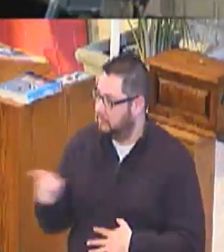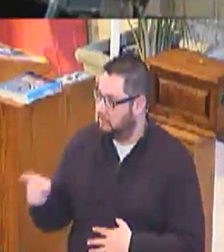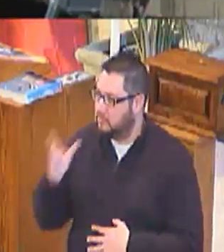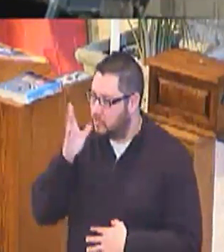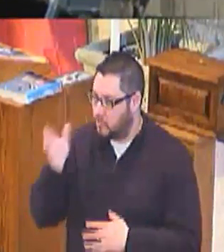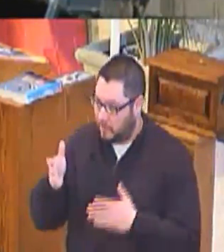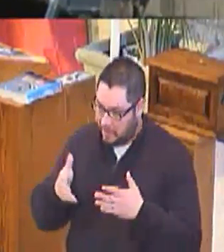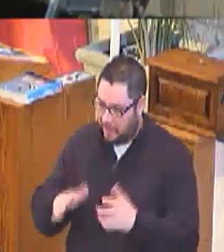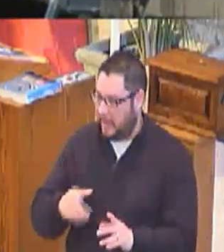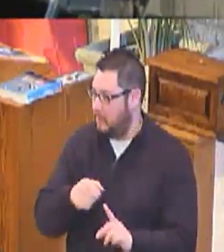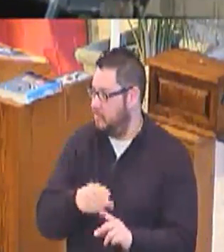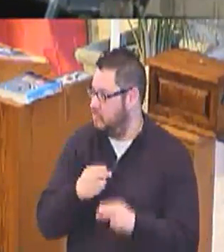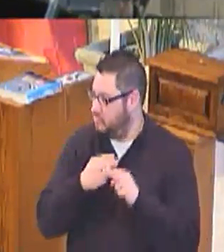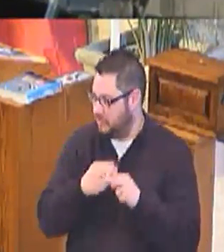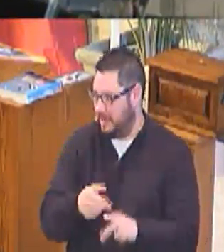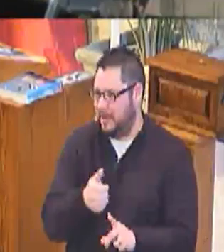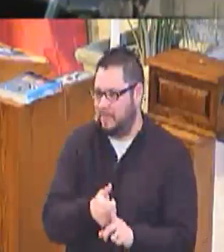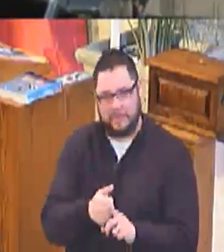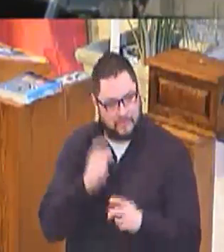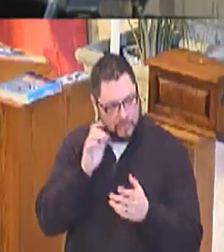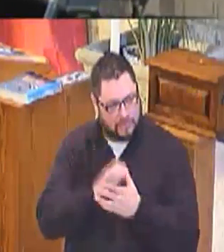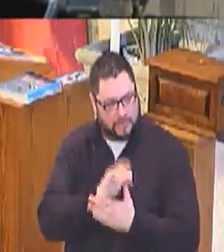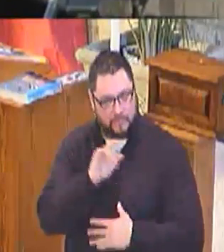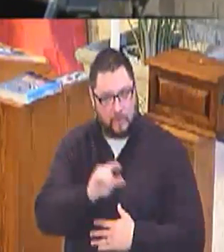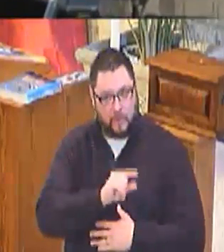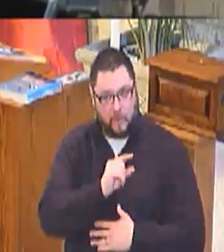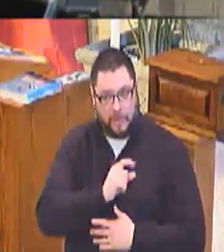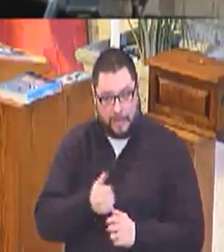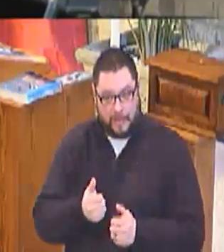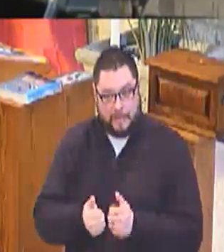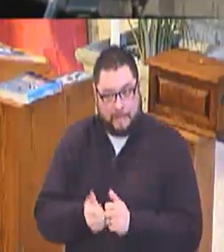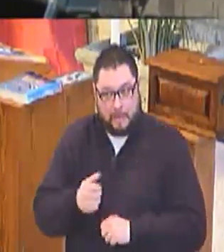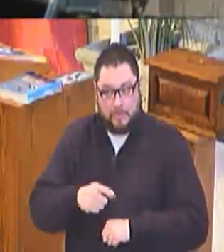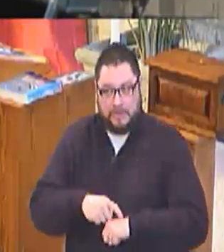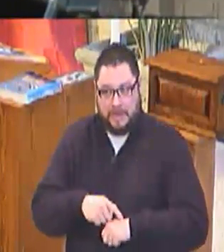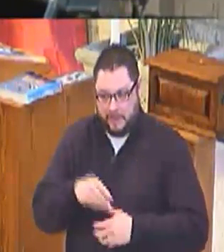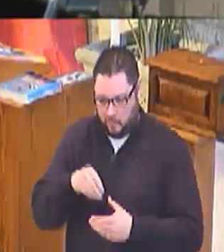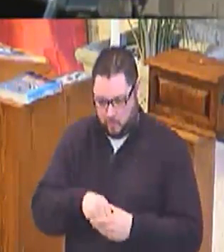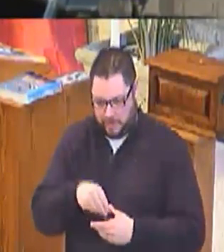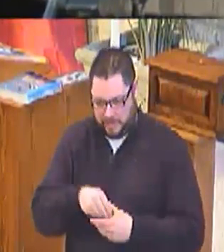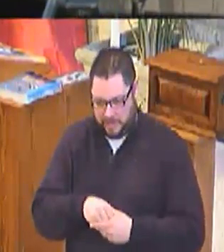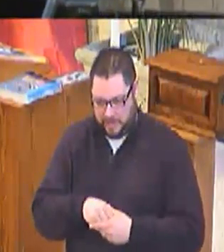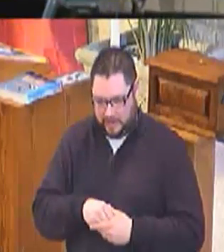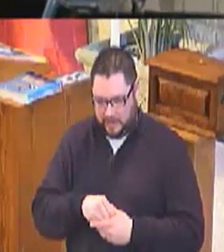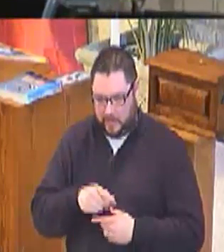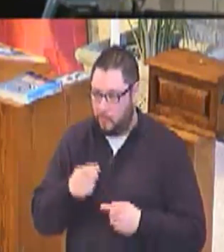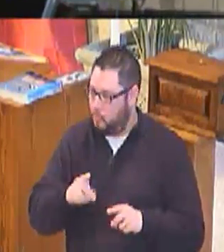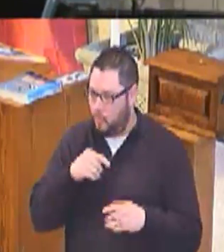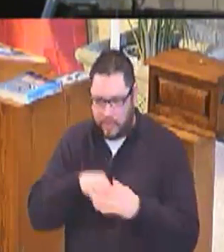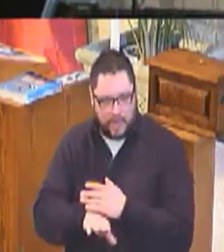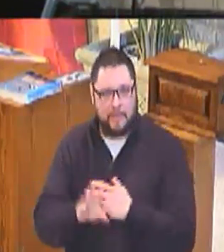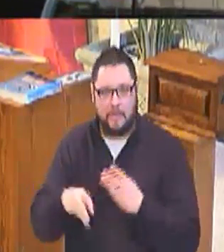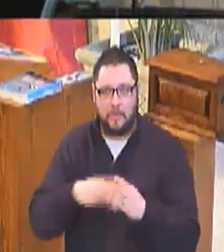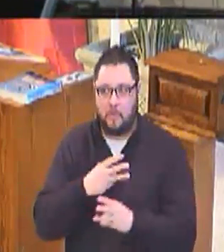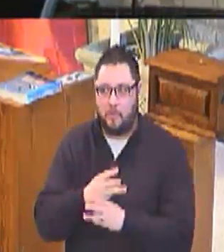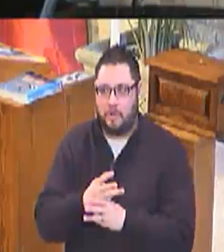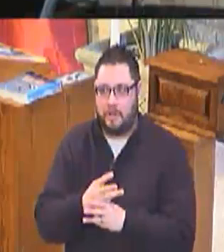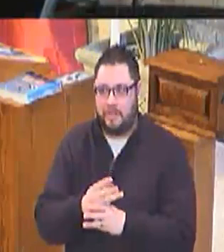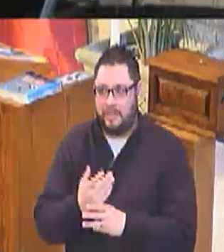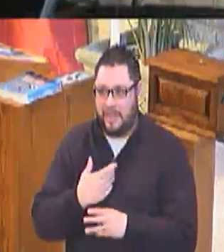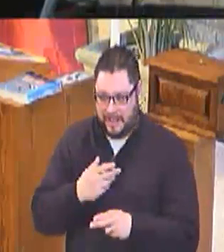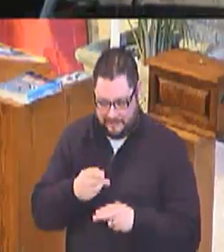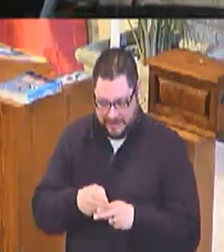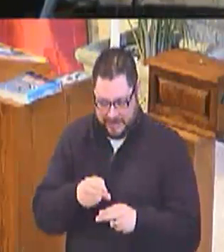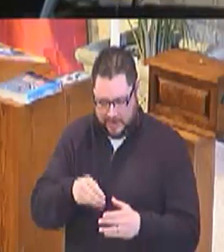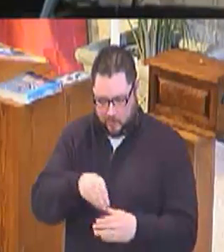were going to allow her to name herself. Don't you believe the qualities, most of the cases, are within a child when they come into this world? That they have a name within